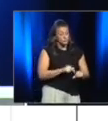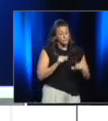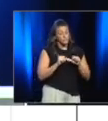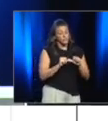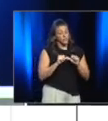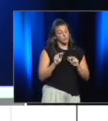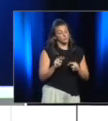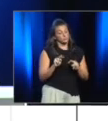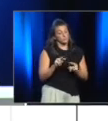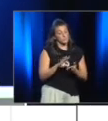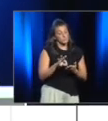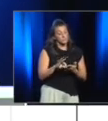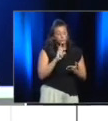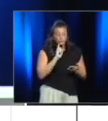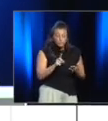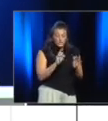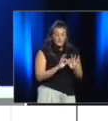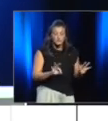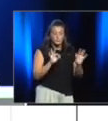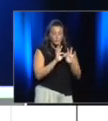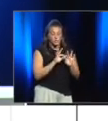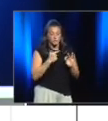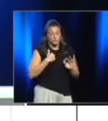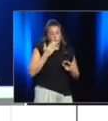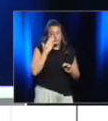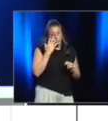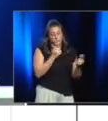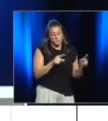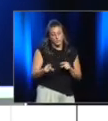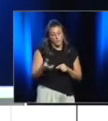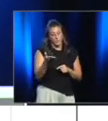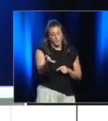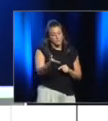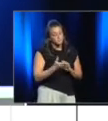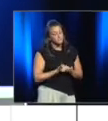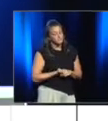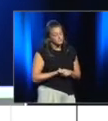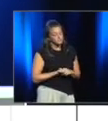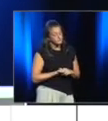really fundamental for us to keep tabs on what's happening down there.